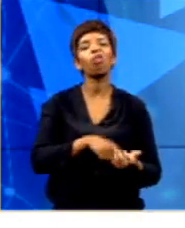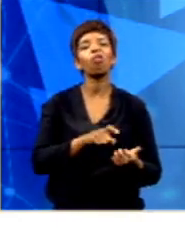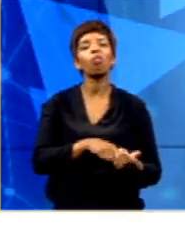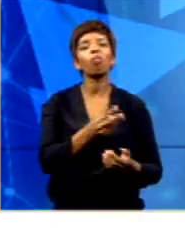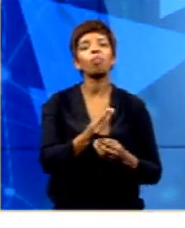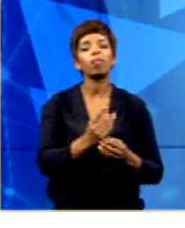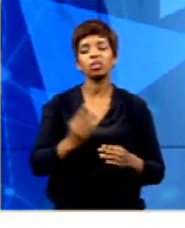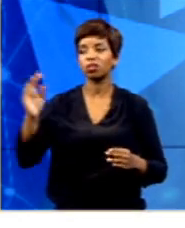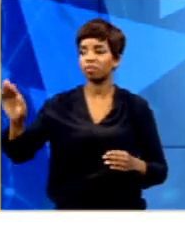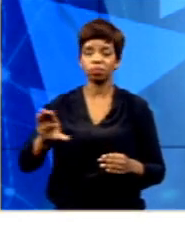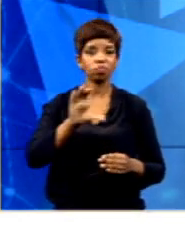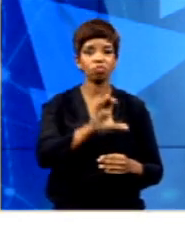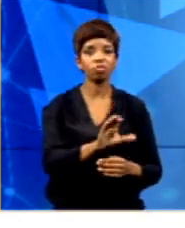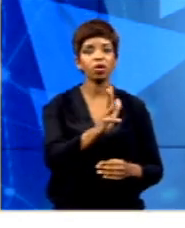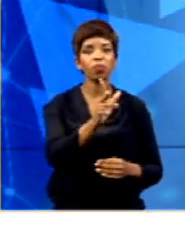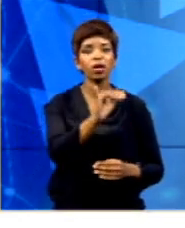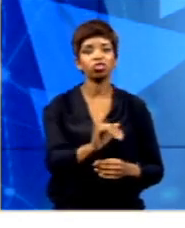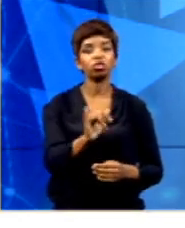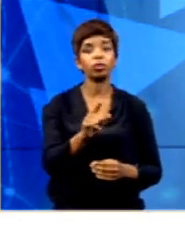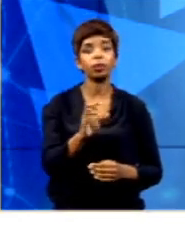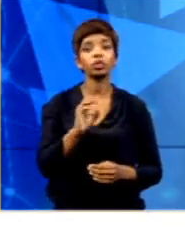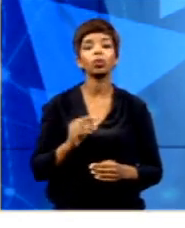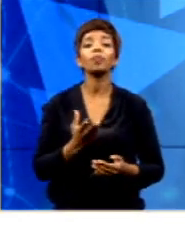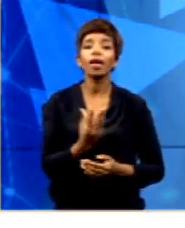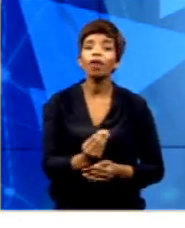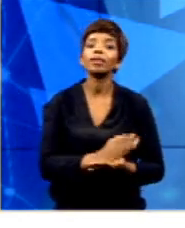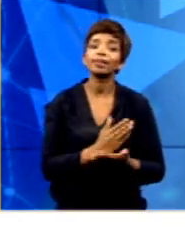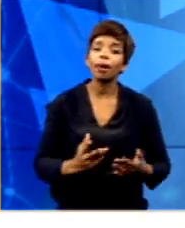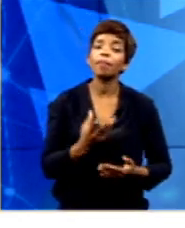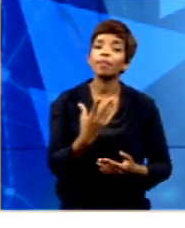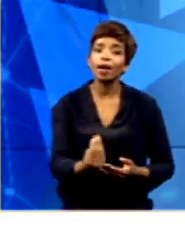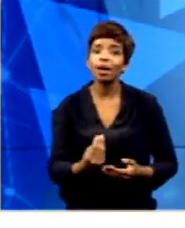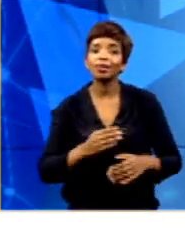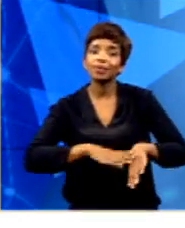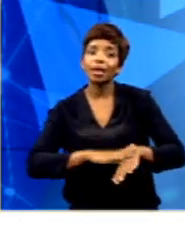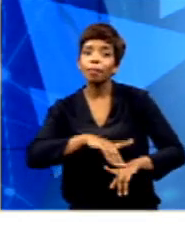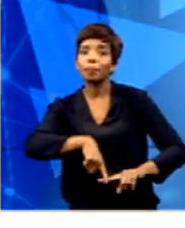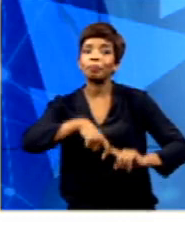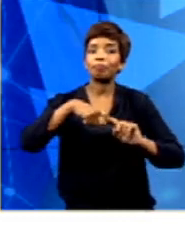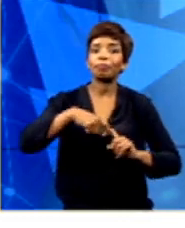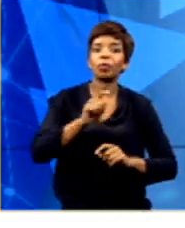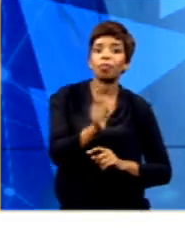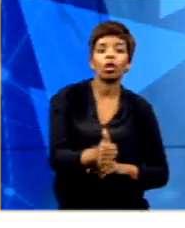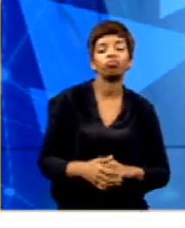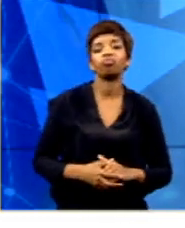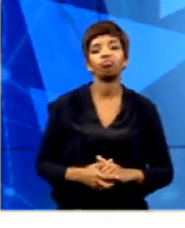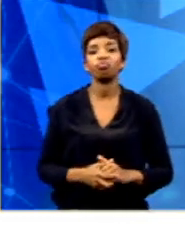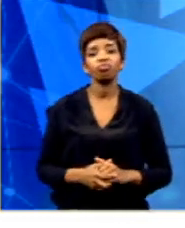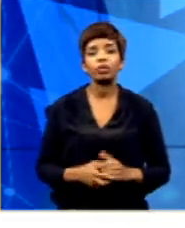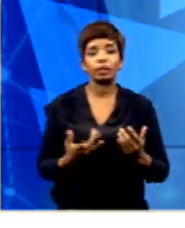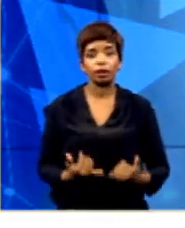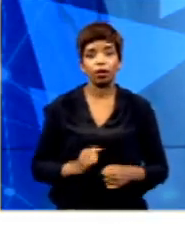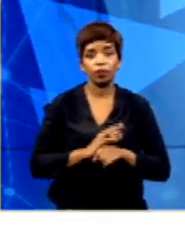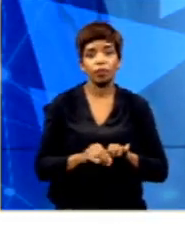period, banks are offering customers debt relief holidays, but what about people who are already covered by